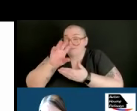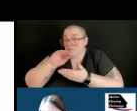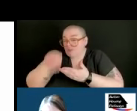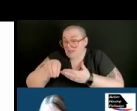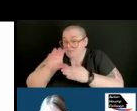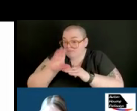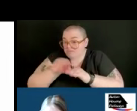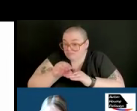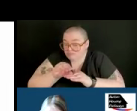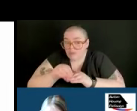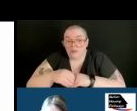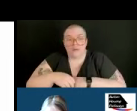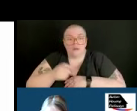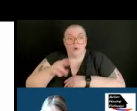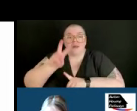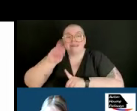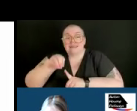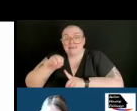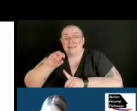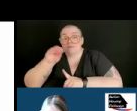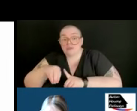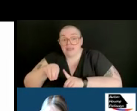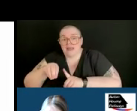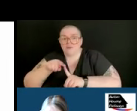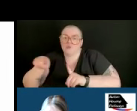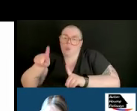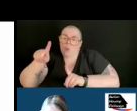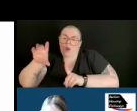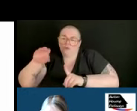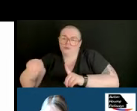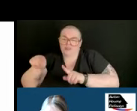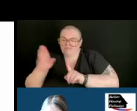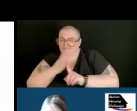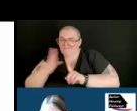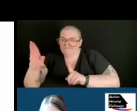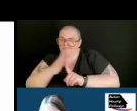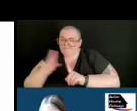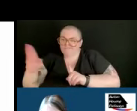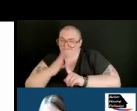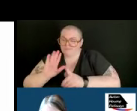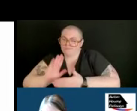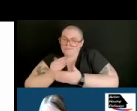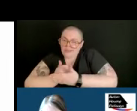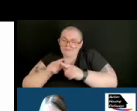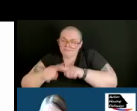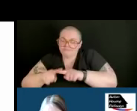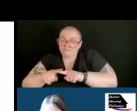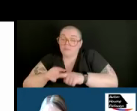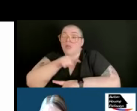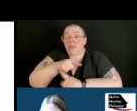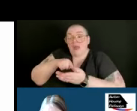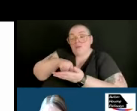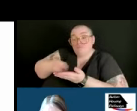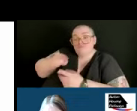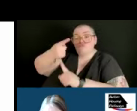below 60% to 100% of area median income. People who live in these units pay a fixed amount in rent